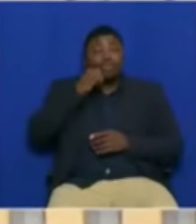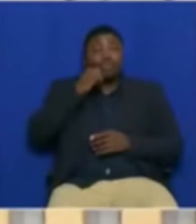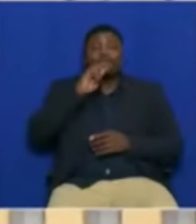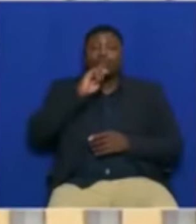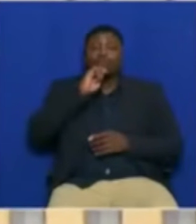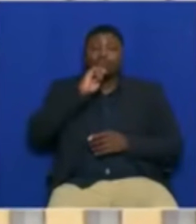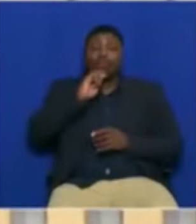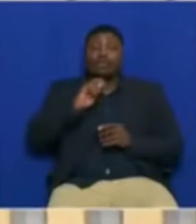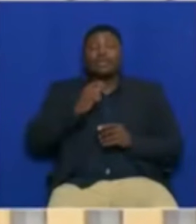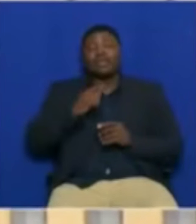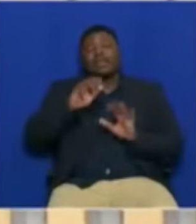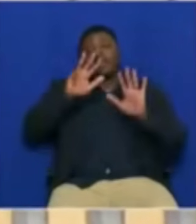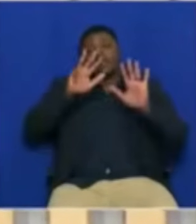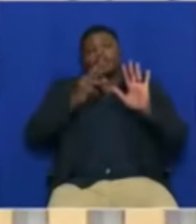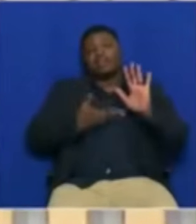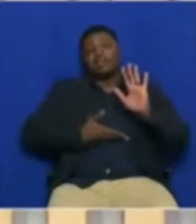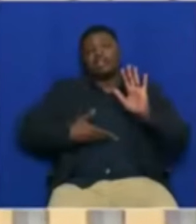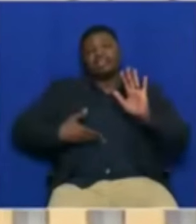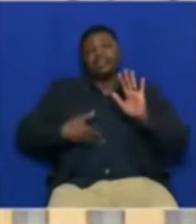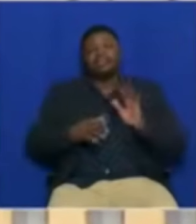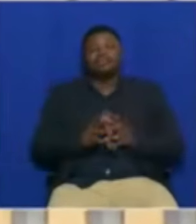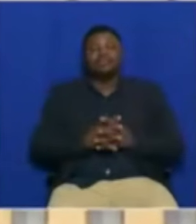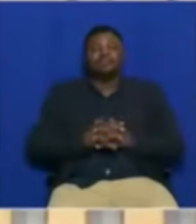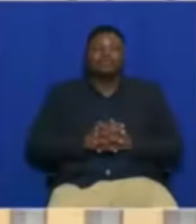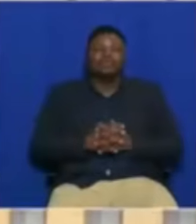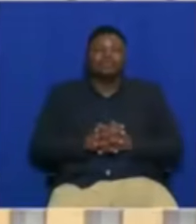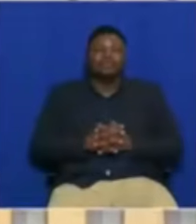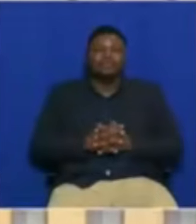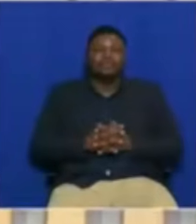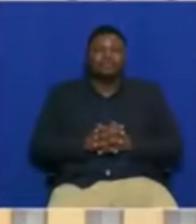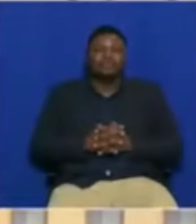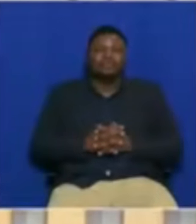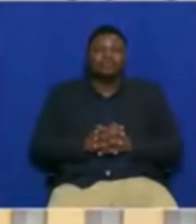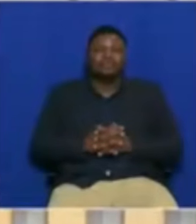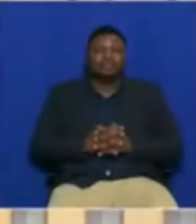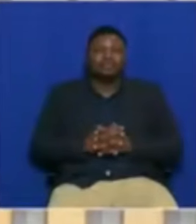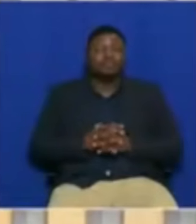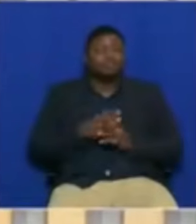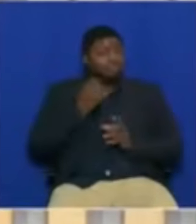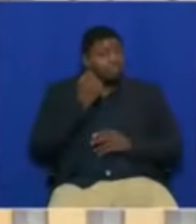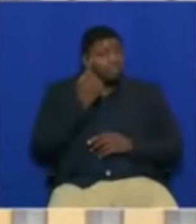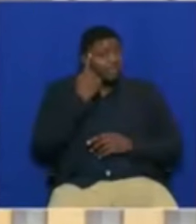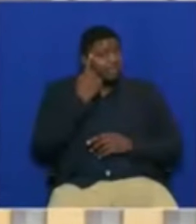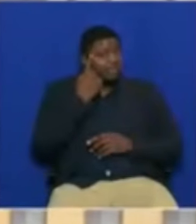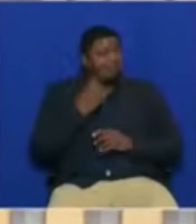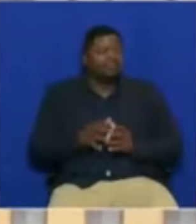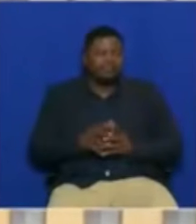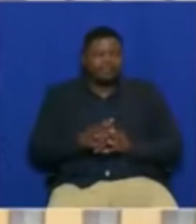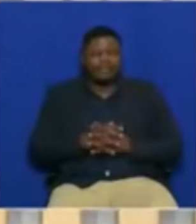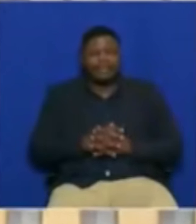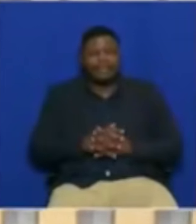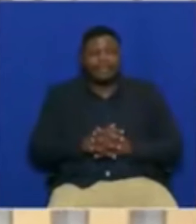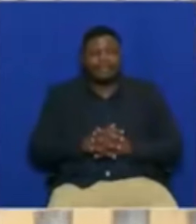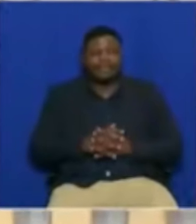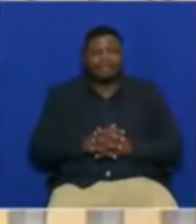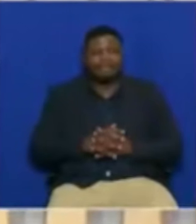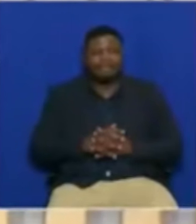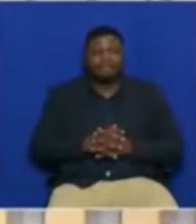ngehora lesishagalolunye. Yes, sir. Understood, Commissioner. Ihora lesishagalolunye.